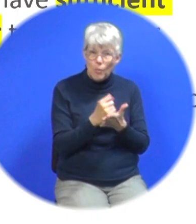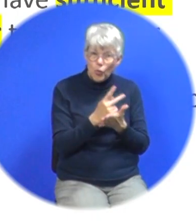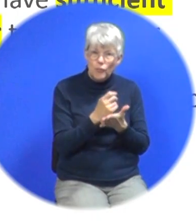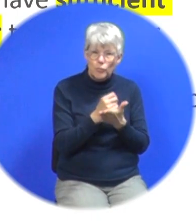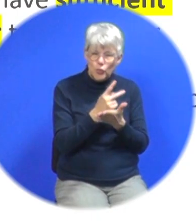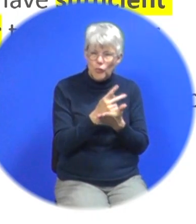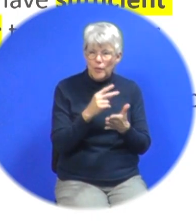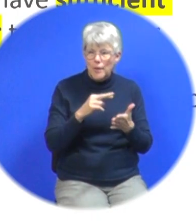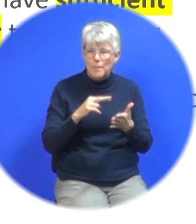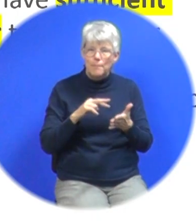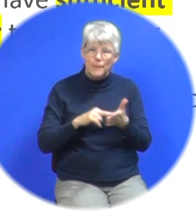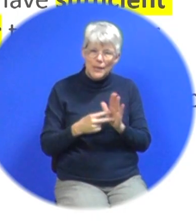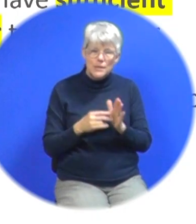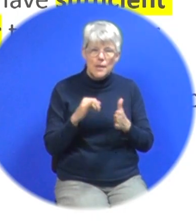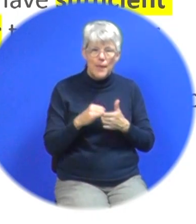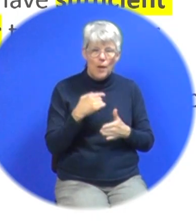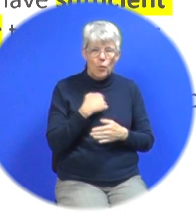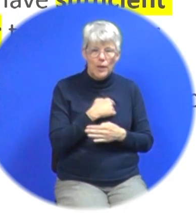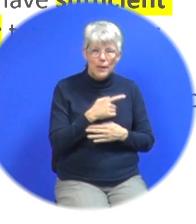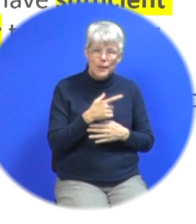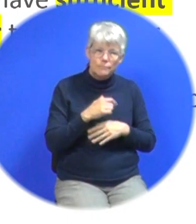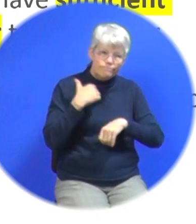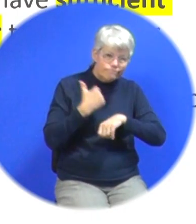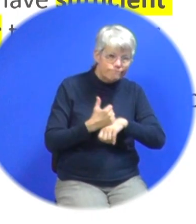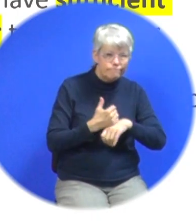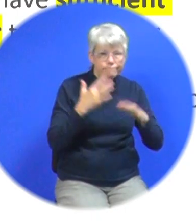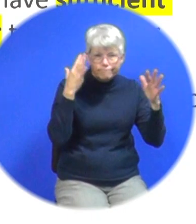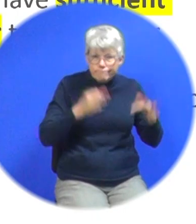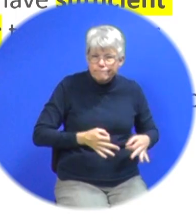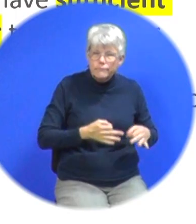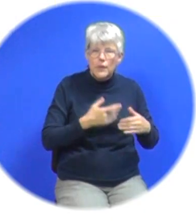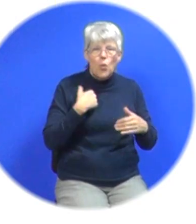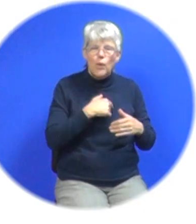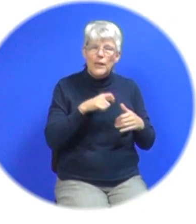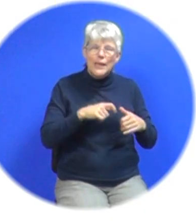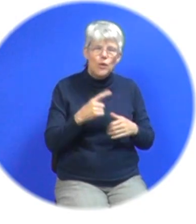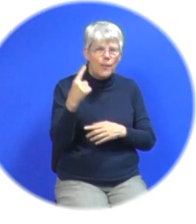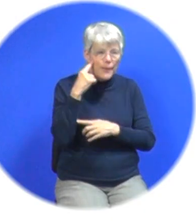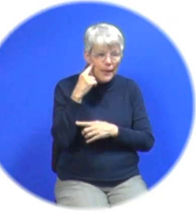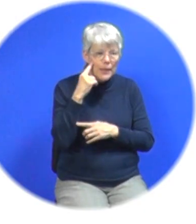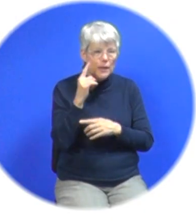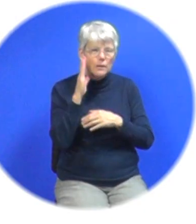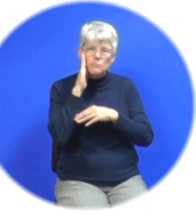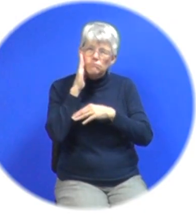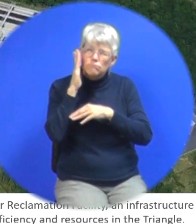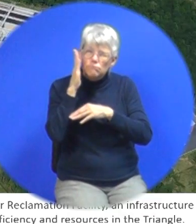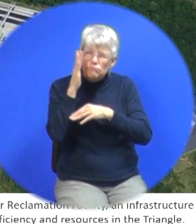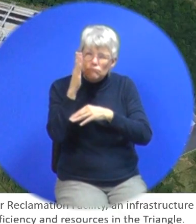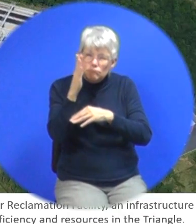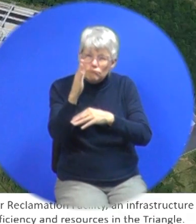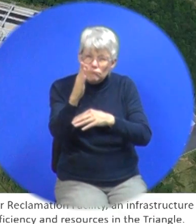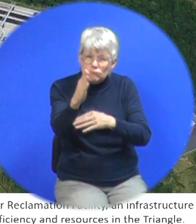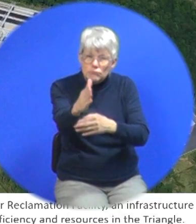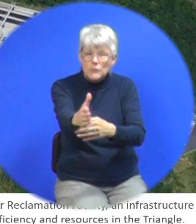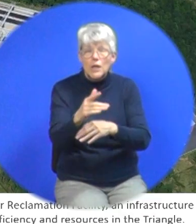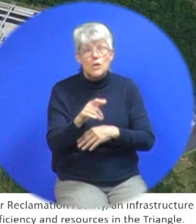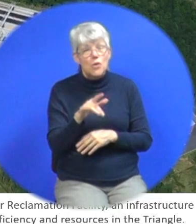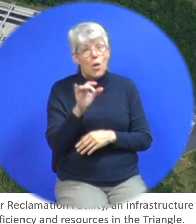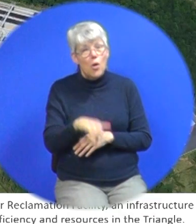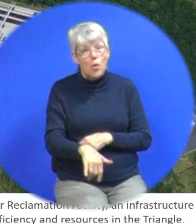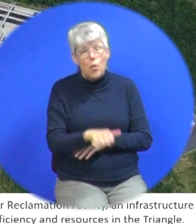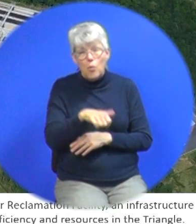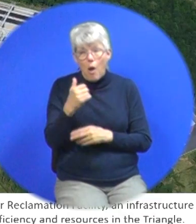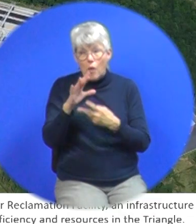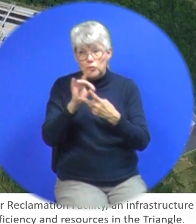precedent this creates. And so that's why we have to resist this and consider the long-term implications of it all. And so what are the alternatives? Well, Charlotte's